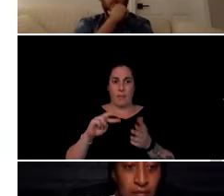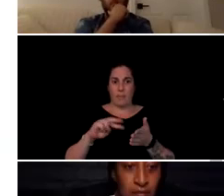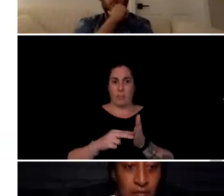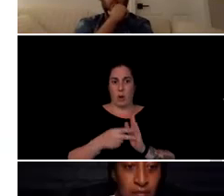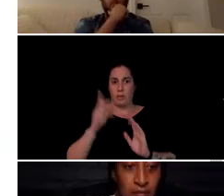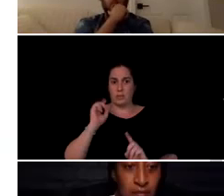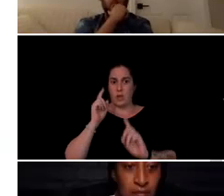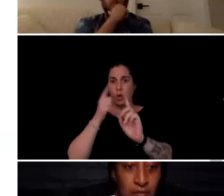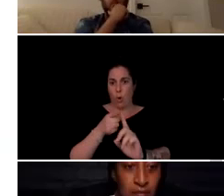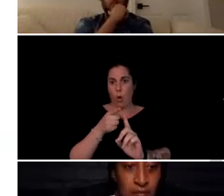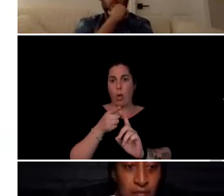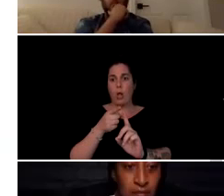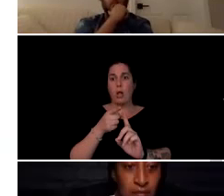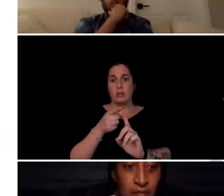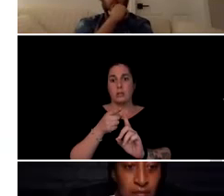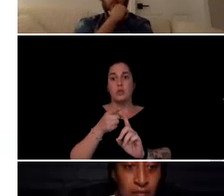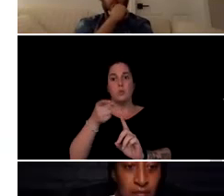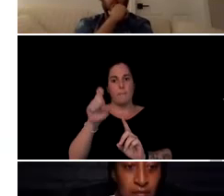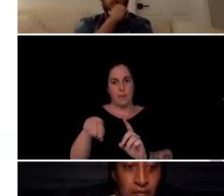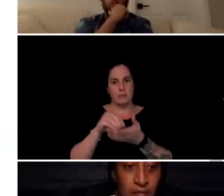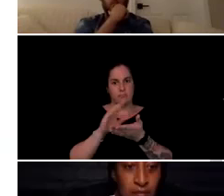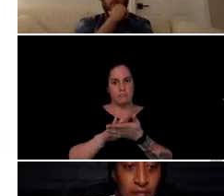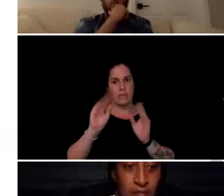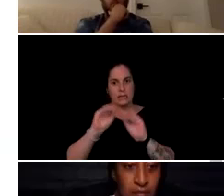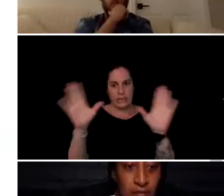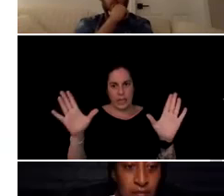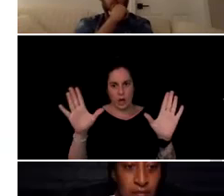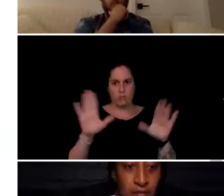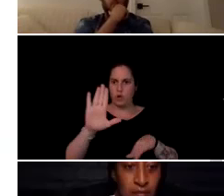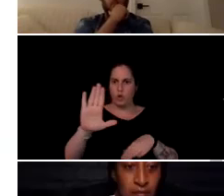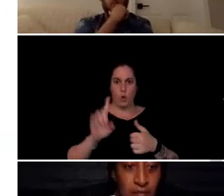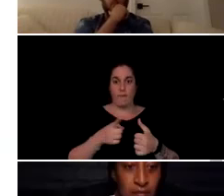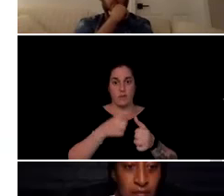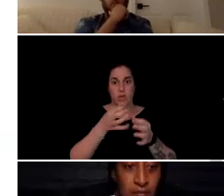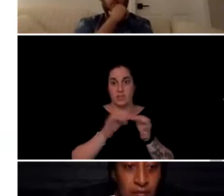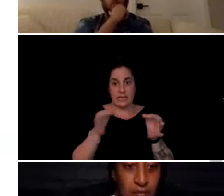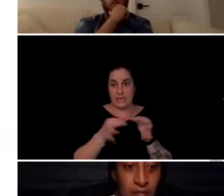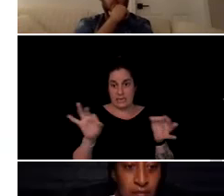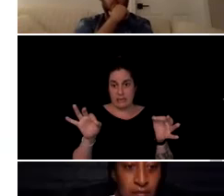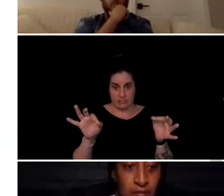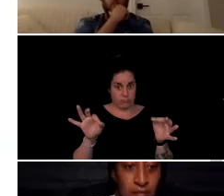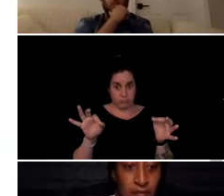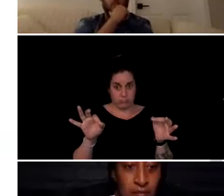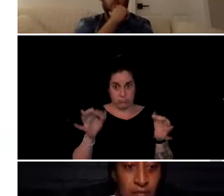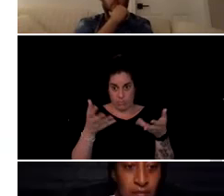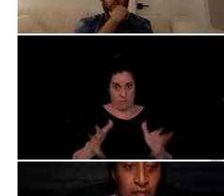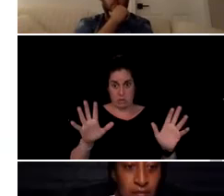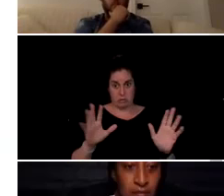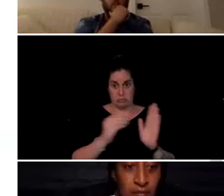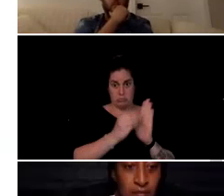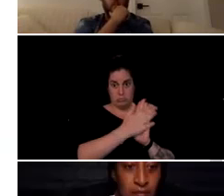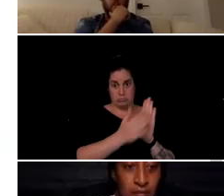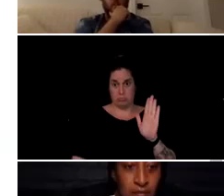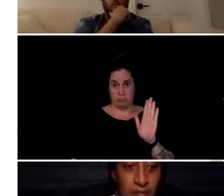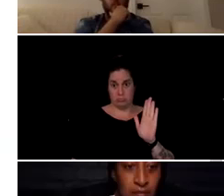made clear early in the paper. Well, that's in your first sentence. So you took care of that already, right? If you make sure your first